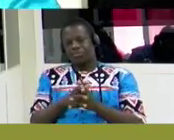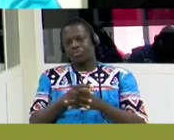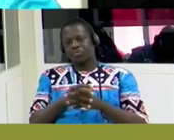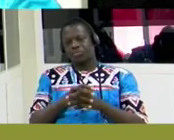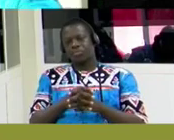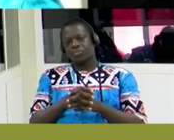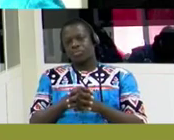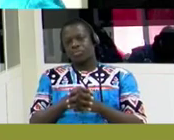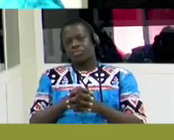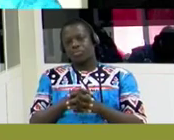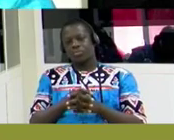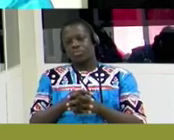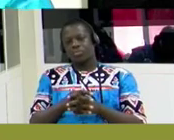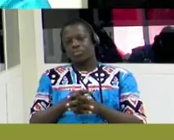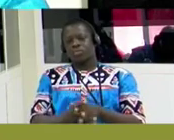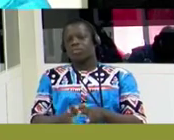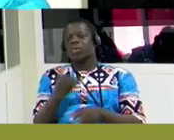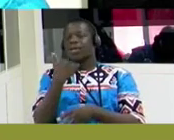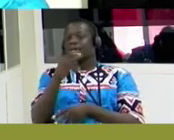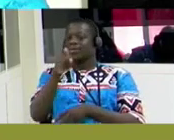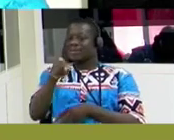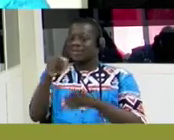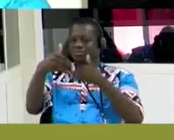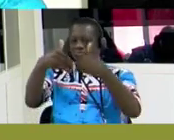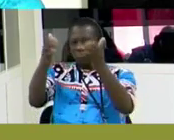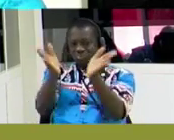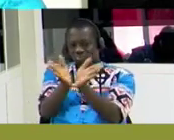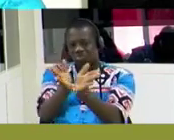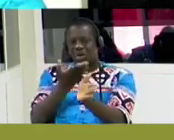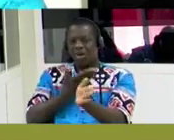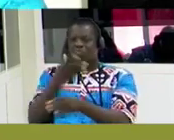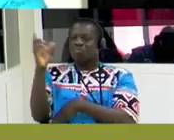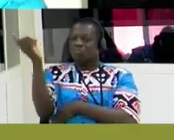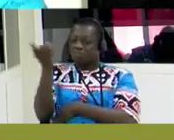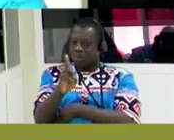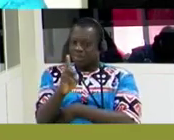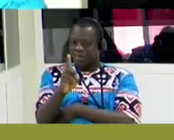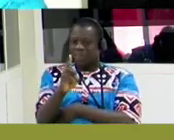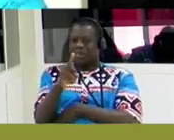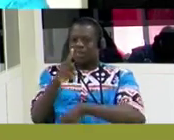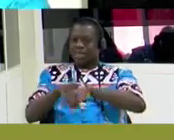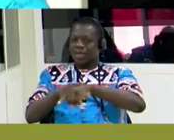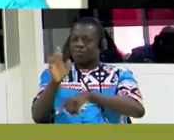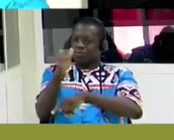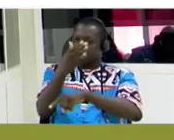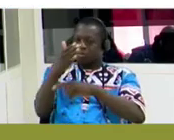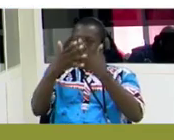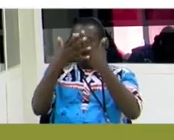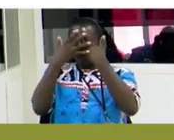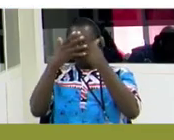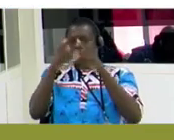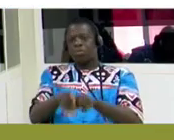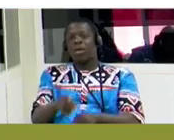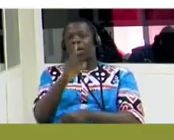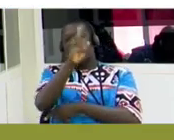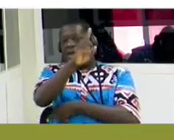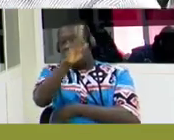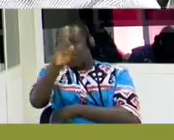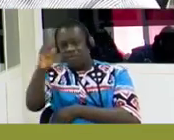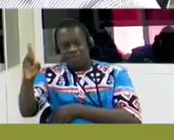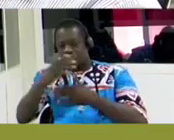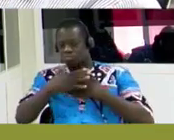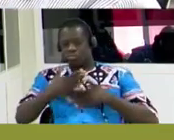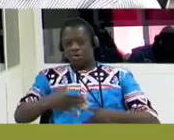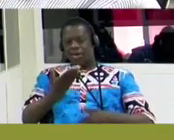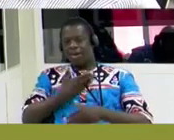What did the group have in their possession as they were going into mile 2? In their possession, everybody was having his